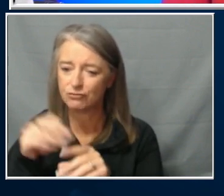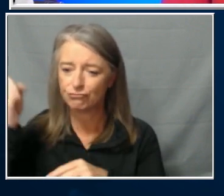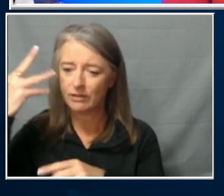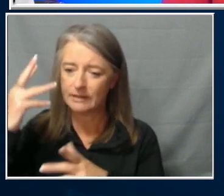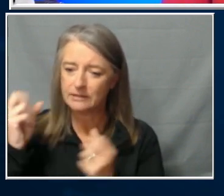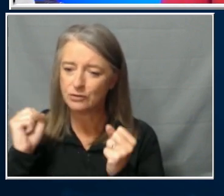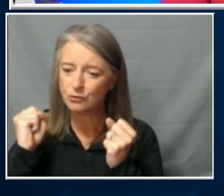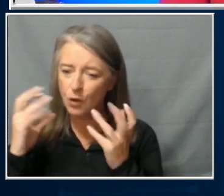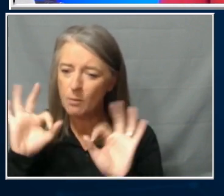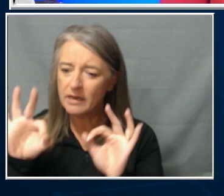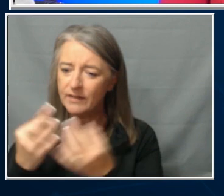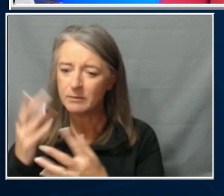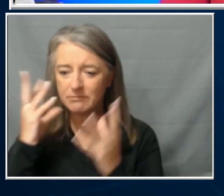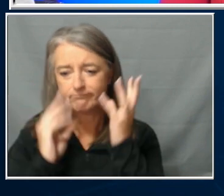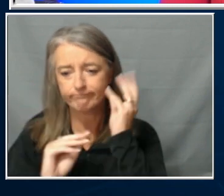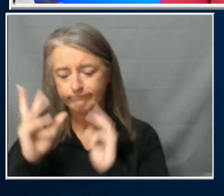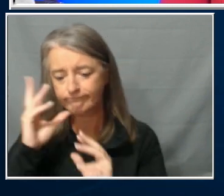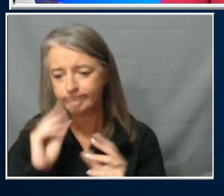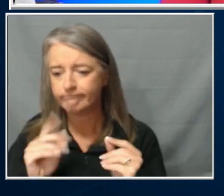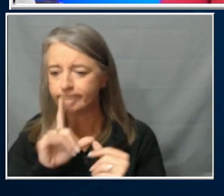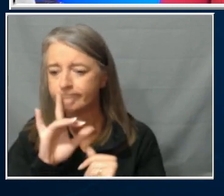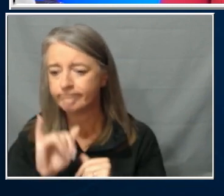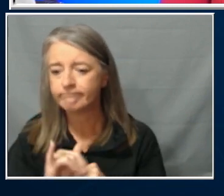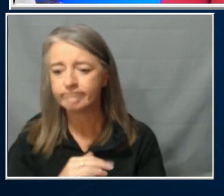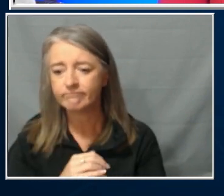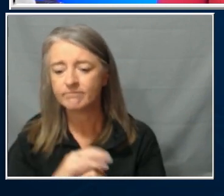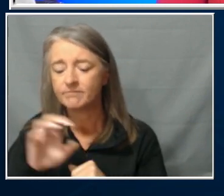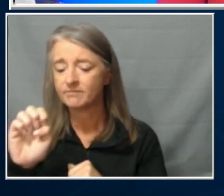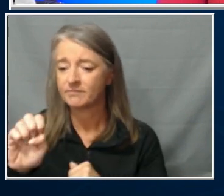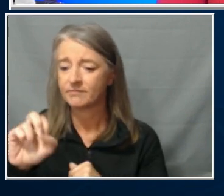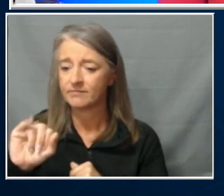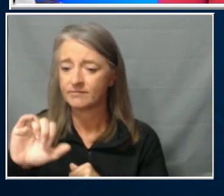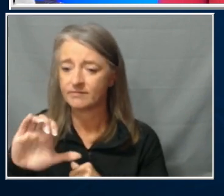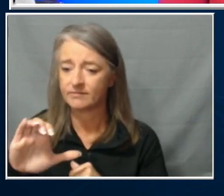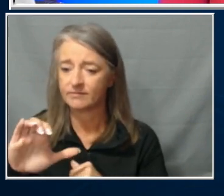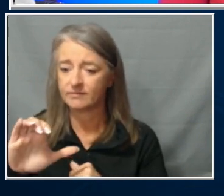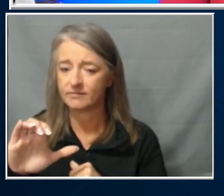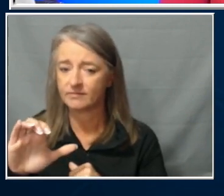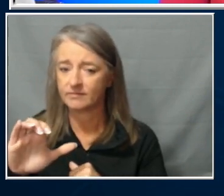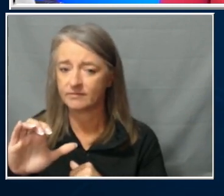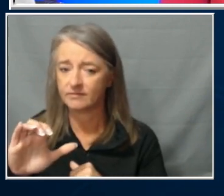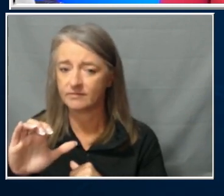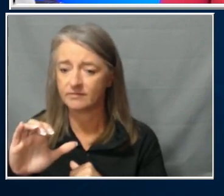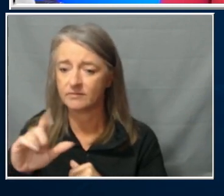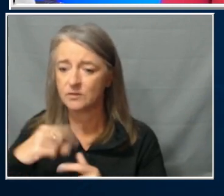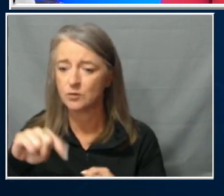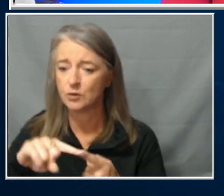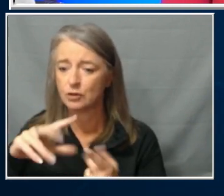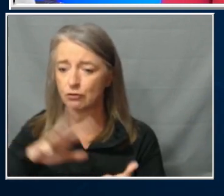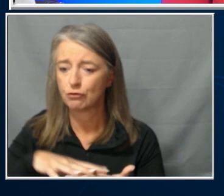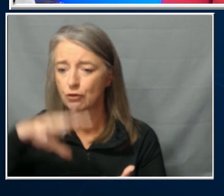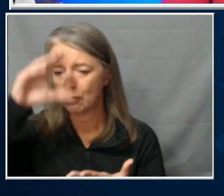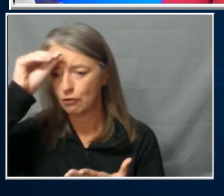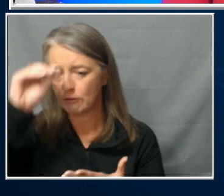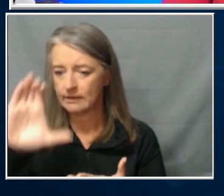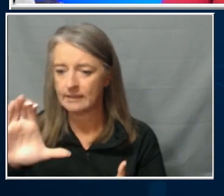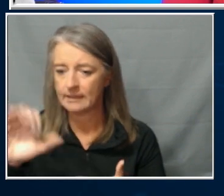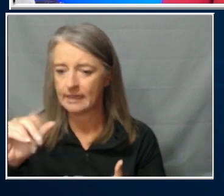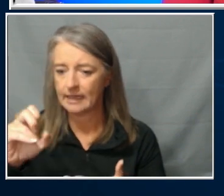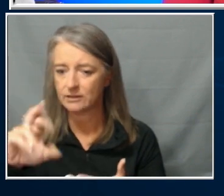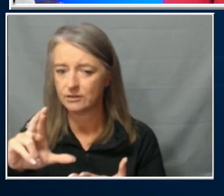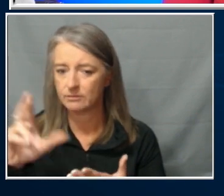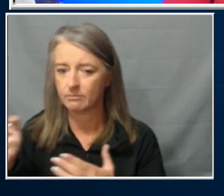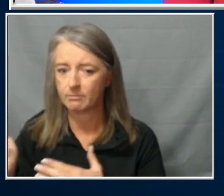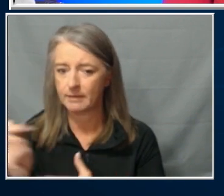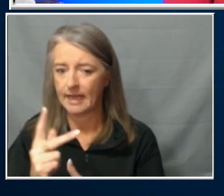families go through. So Eric, tell us, what was it like when you learned that the cancer was back?